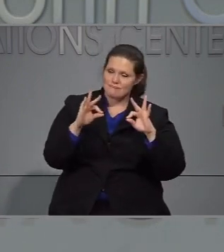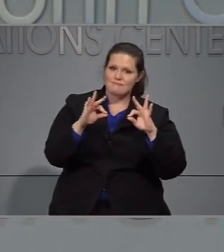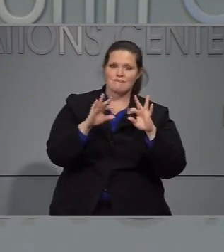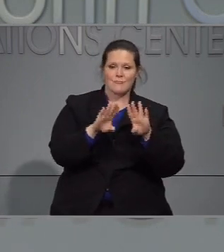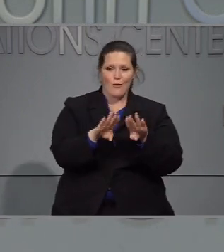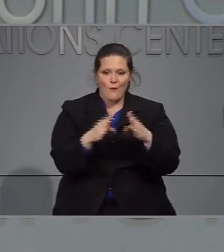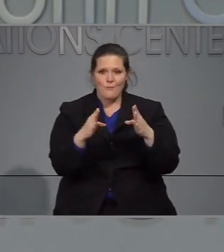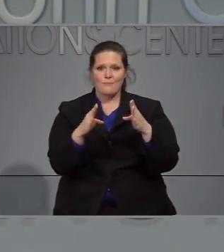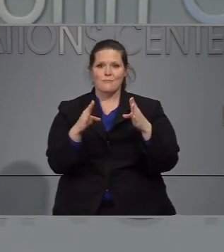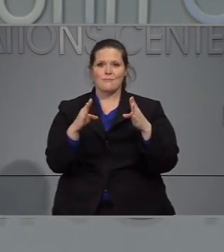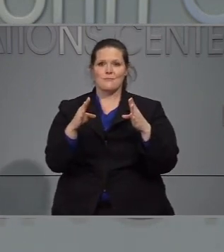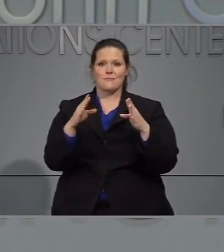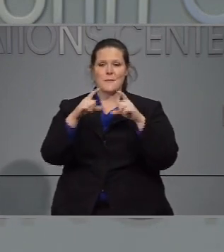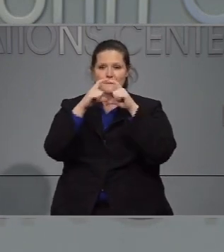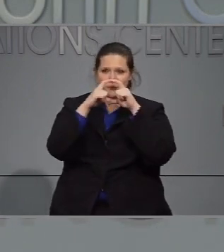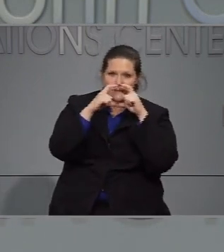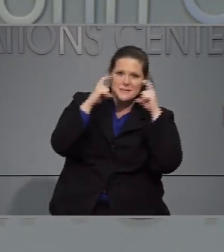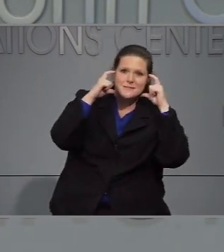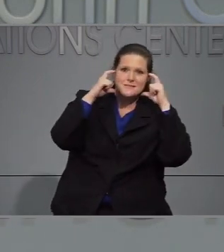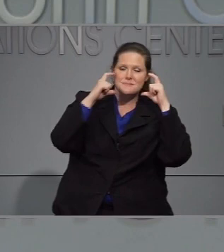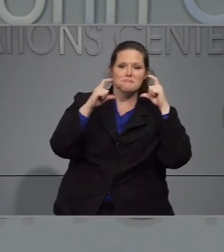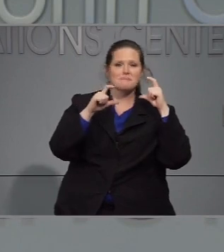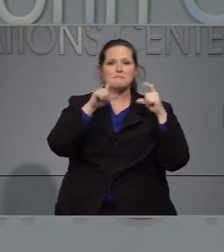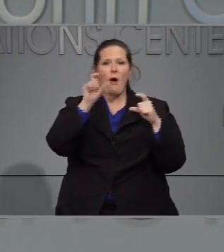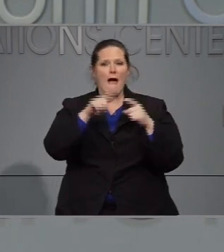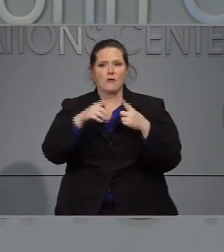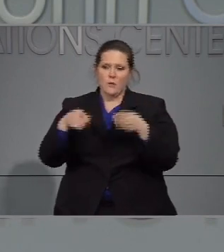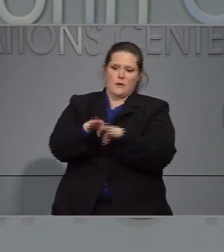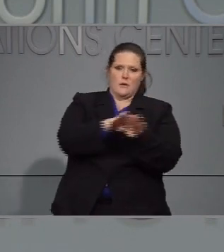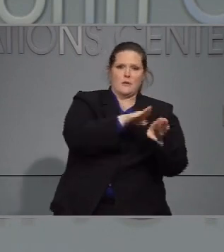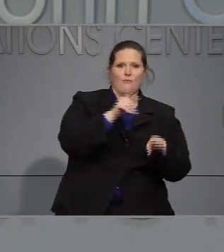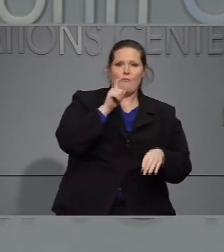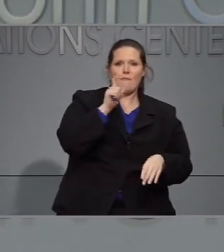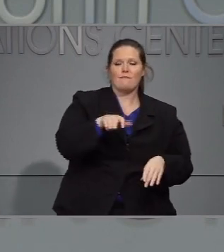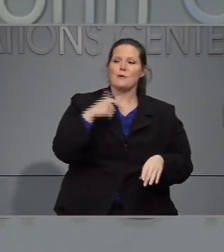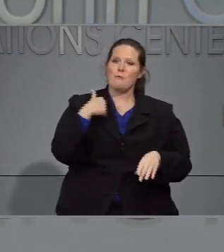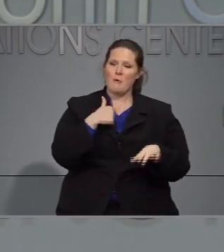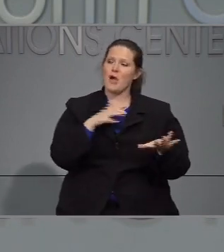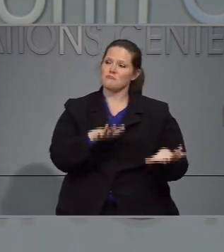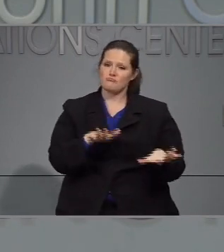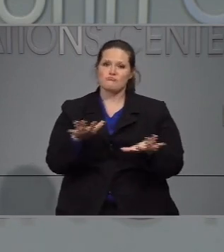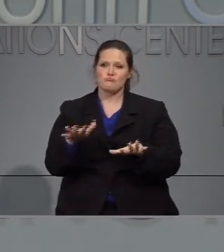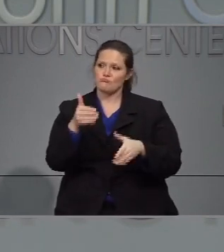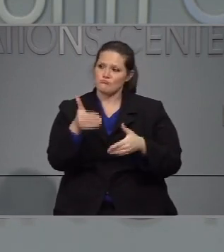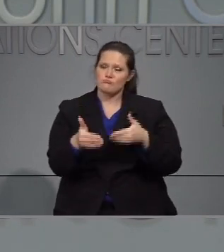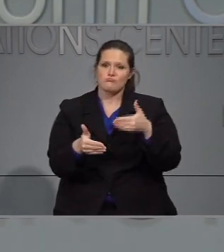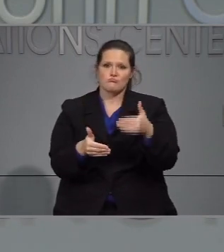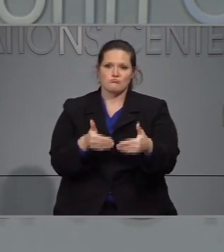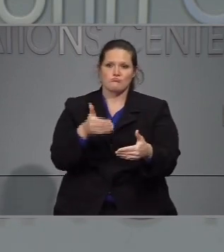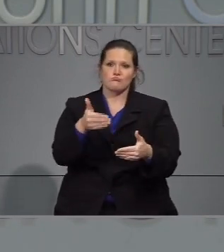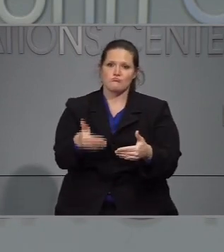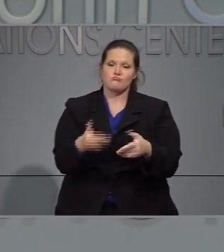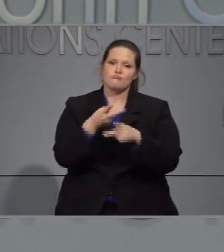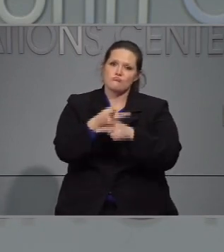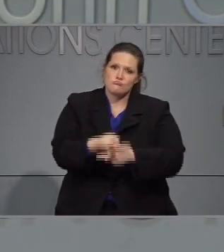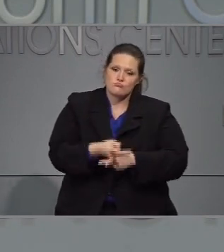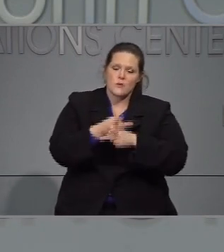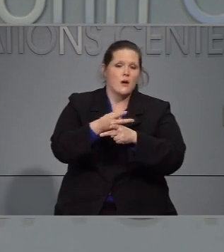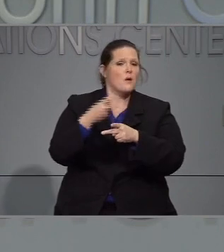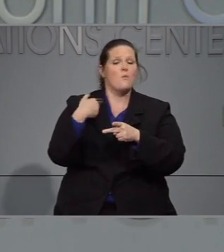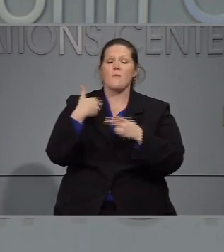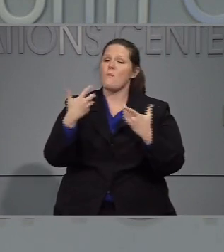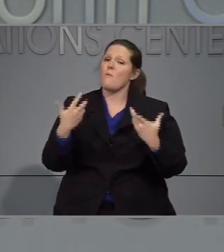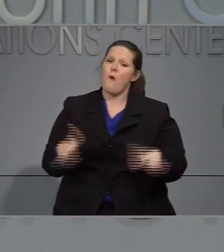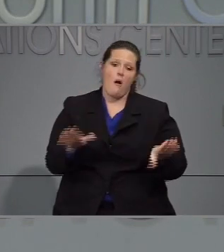eased restrictions carefully in modest phases. We do not want to go backward. Stable is